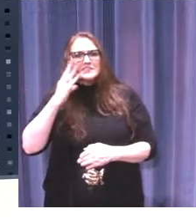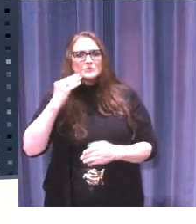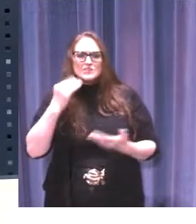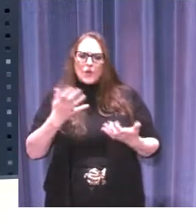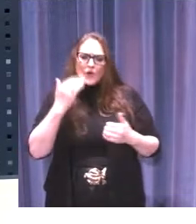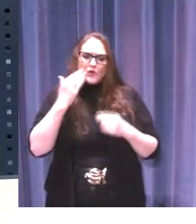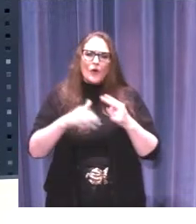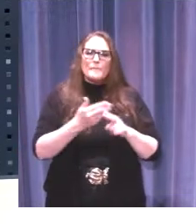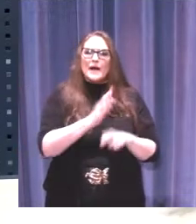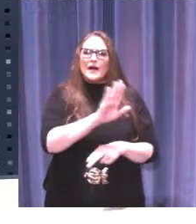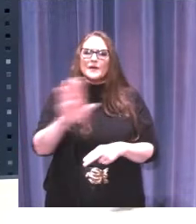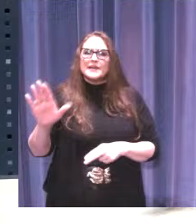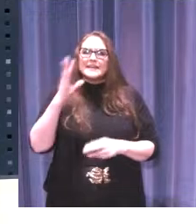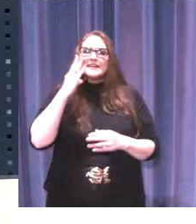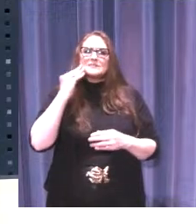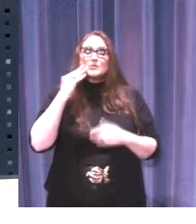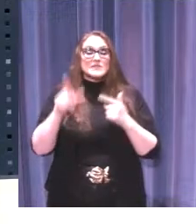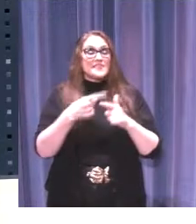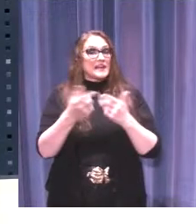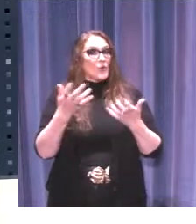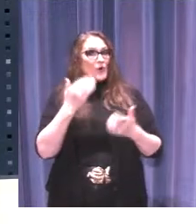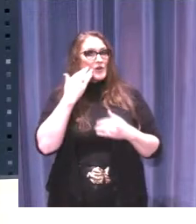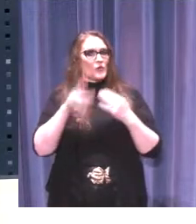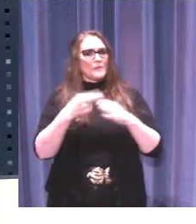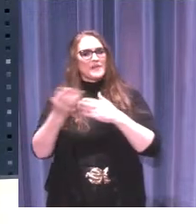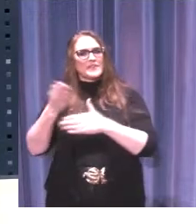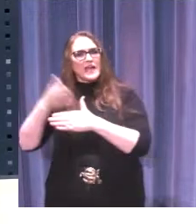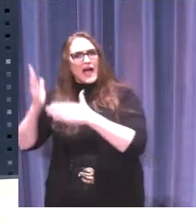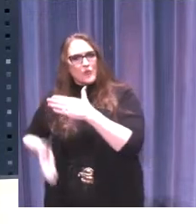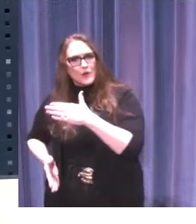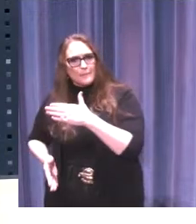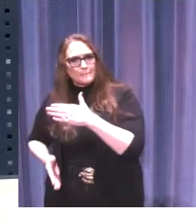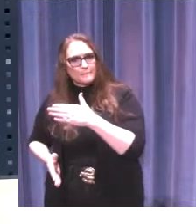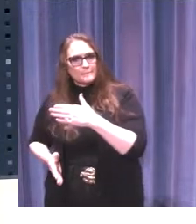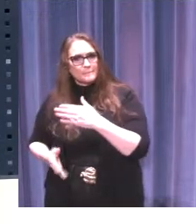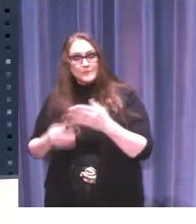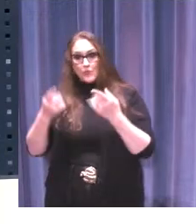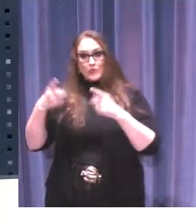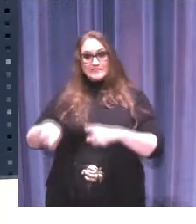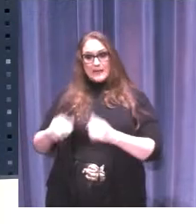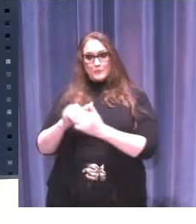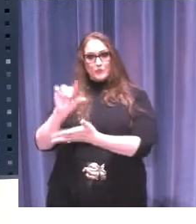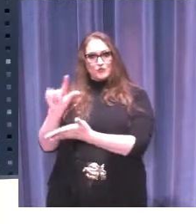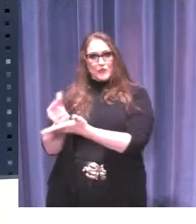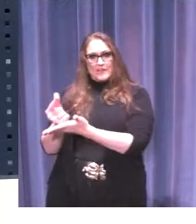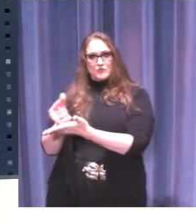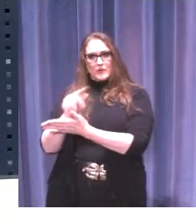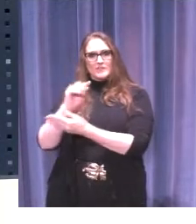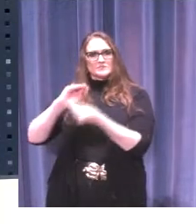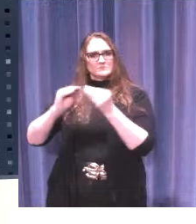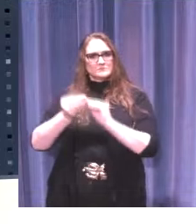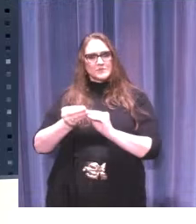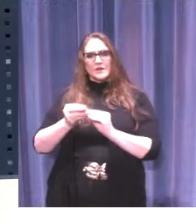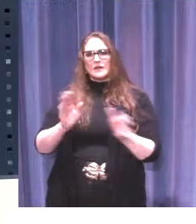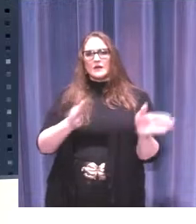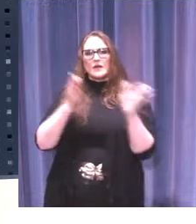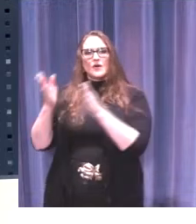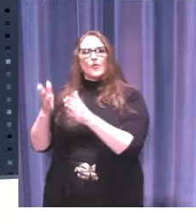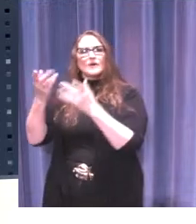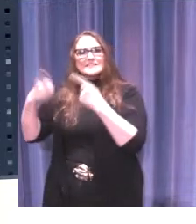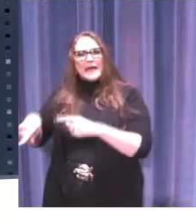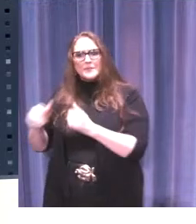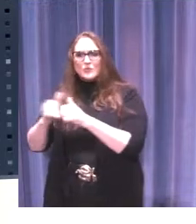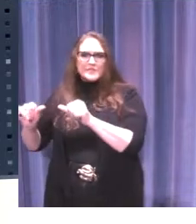the experience, and then I want to know about the outcomes. What's happening with our graduation rate? What's happening with our persistence